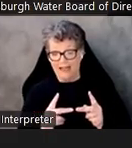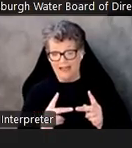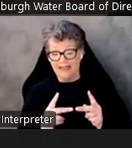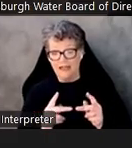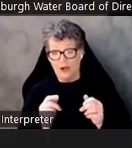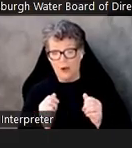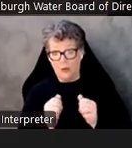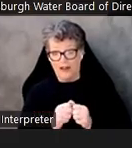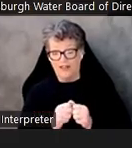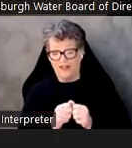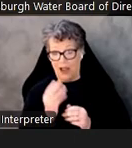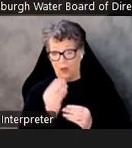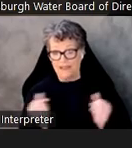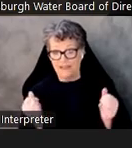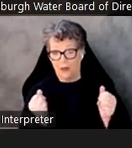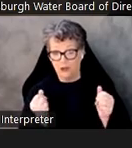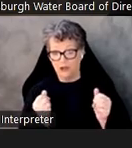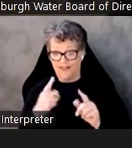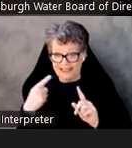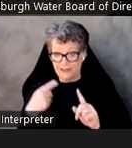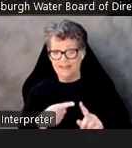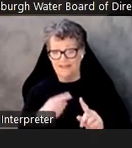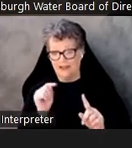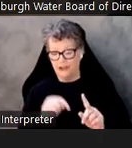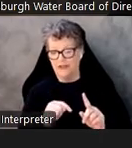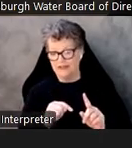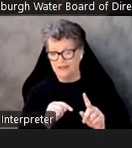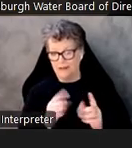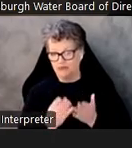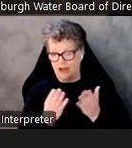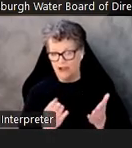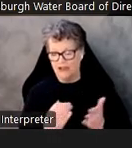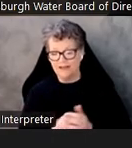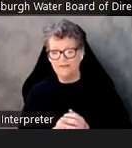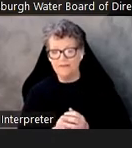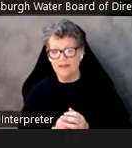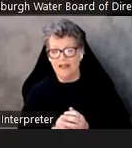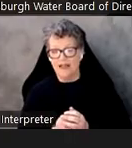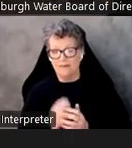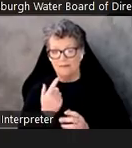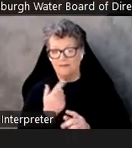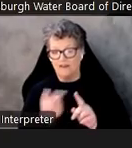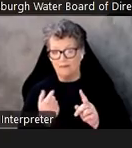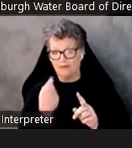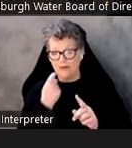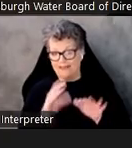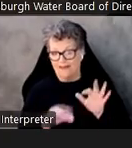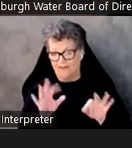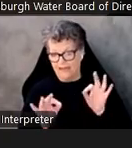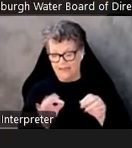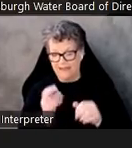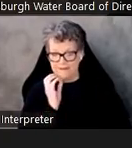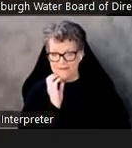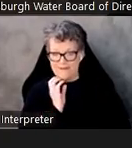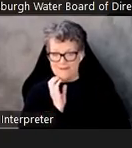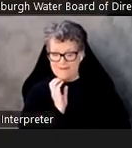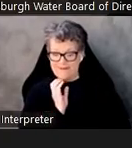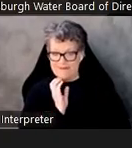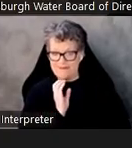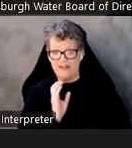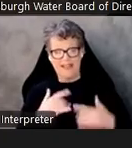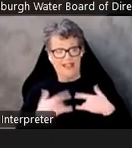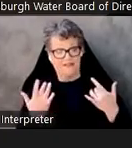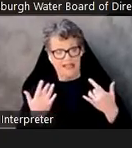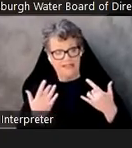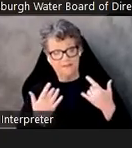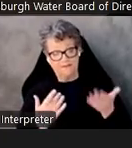a resolution that's specific to this project and necessitated by recent findings. So the event consisted